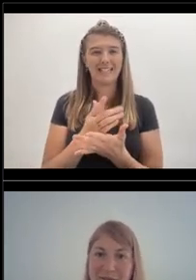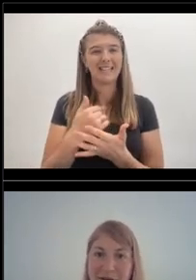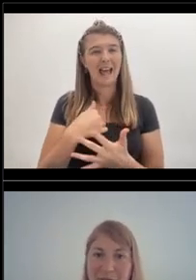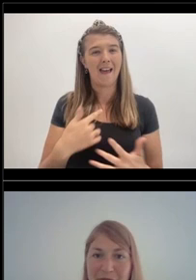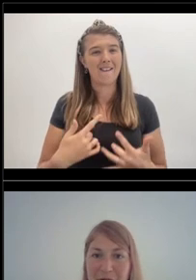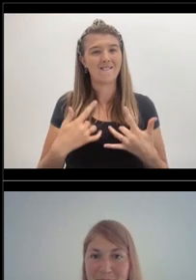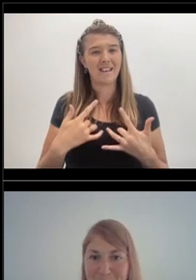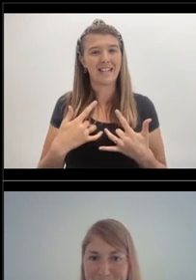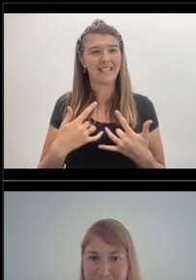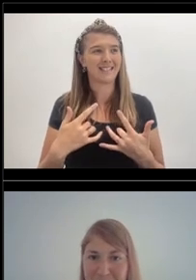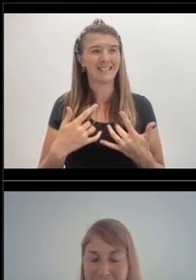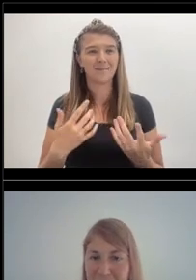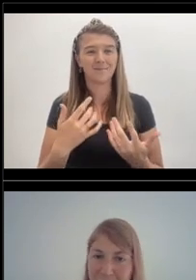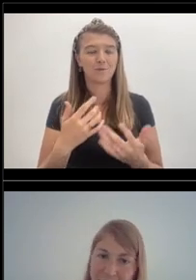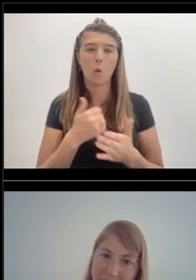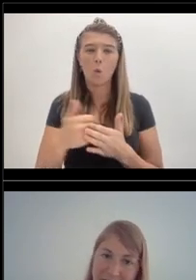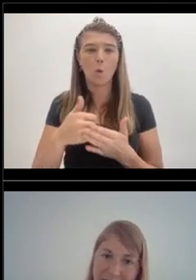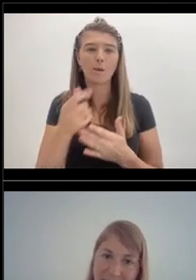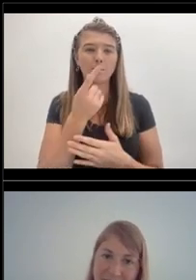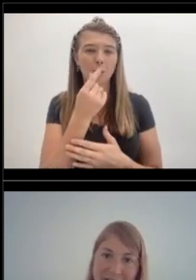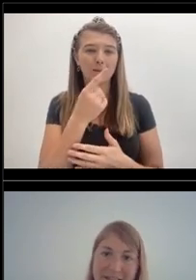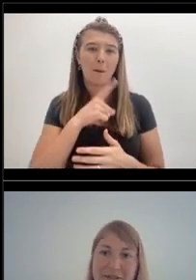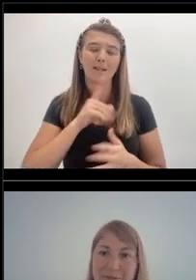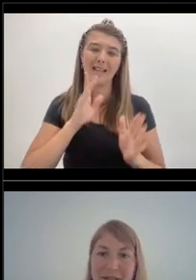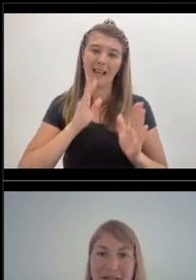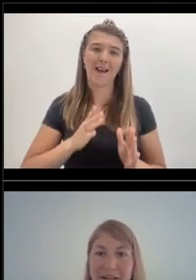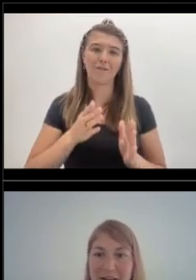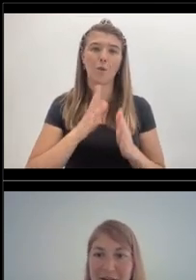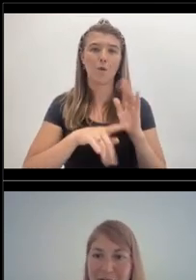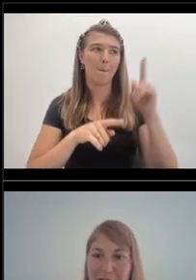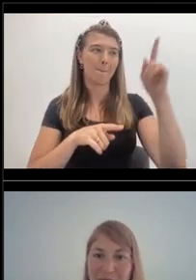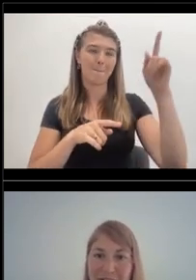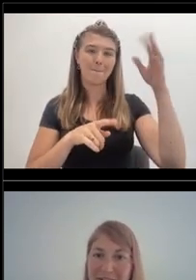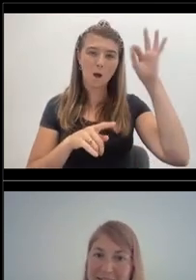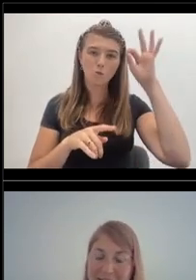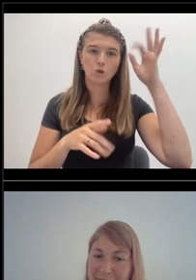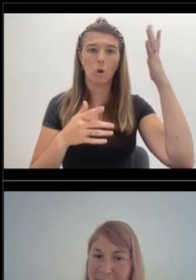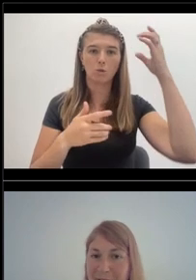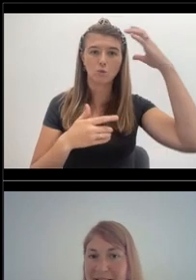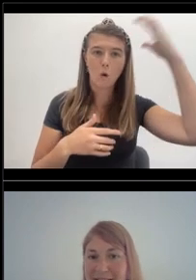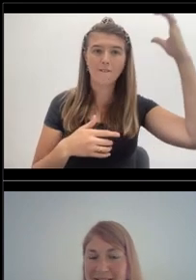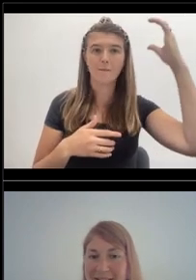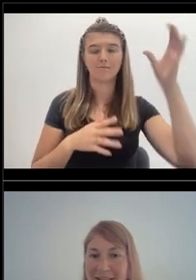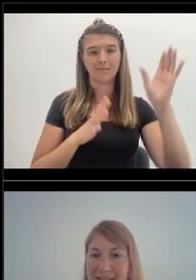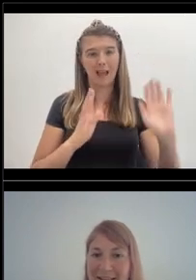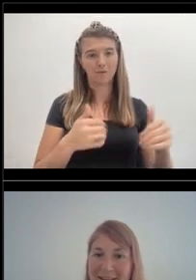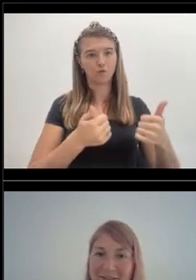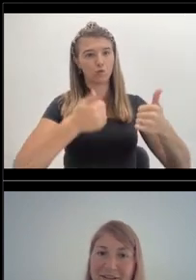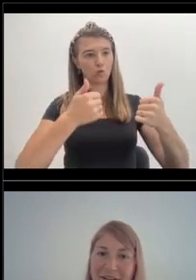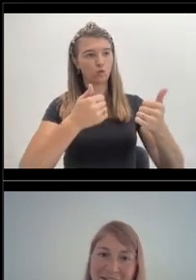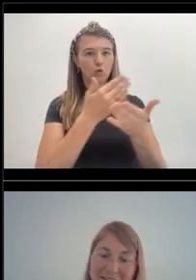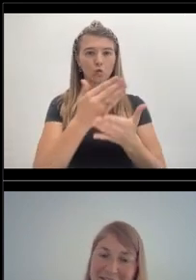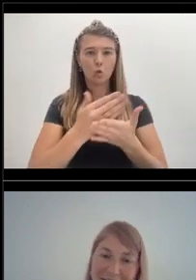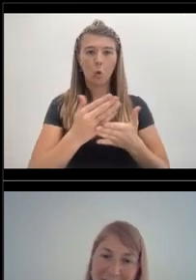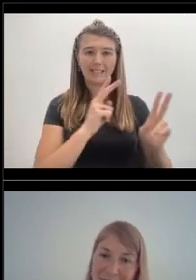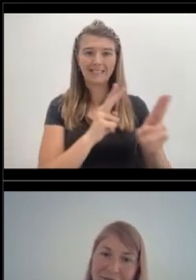it has to come from the authorities, because there needs to be a good sorting system in place. And if